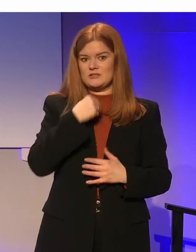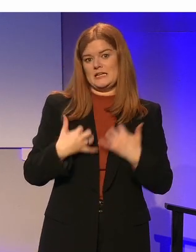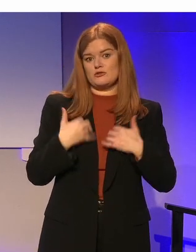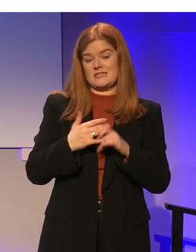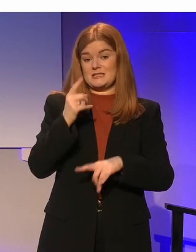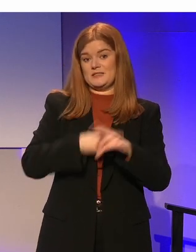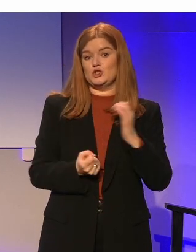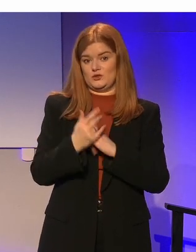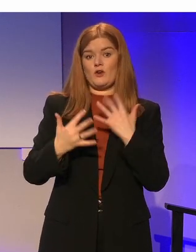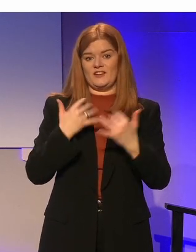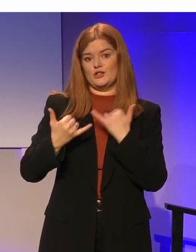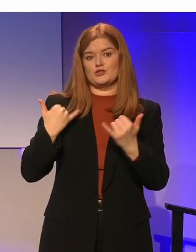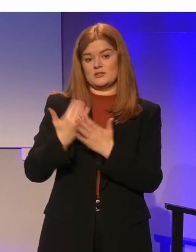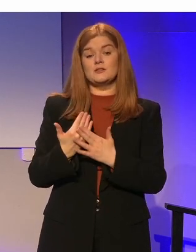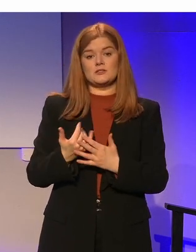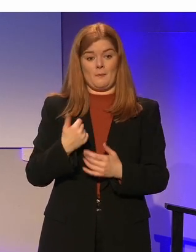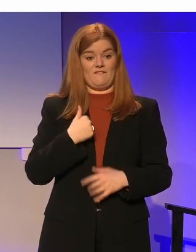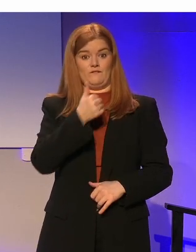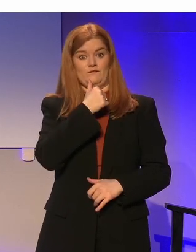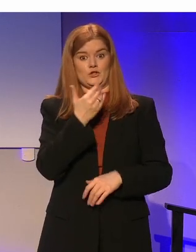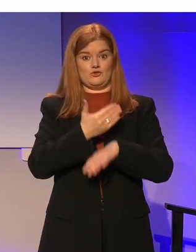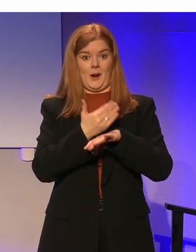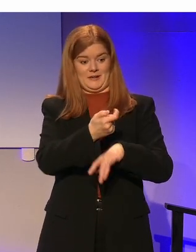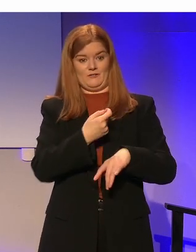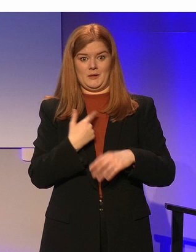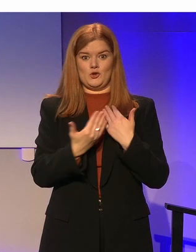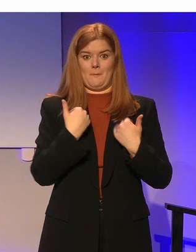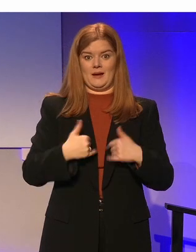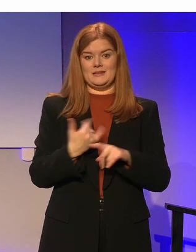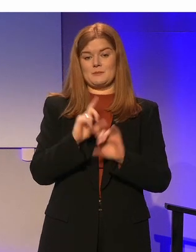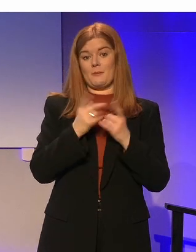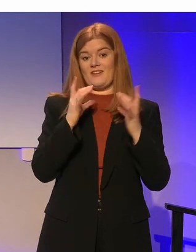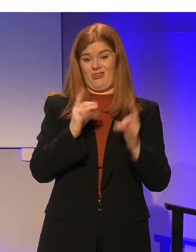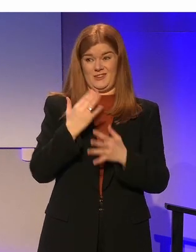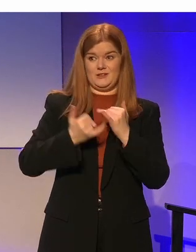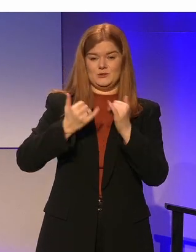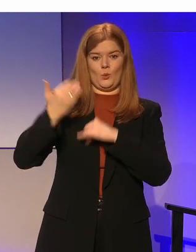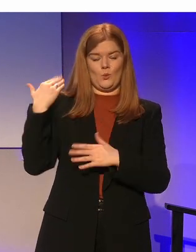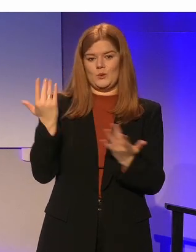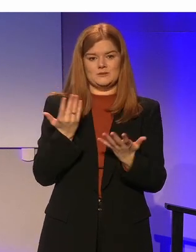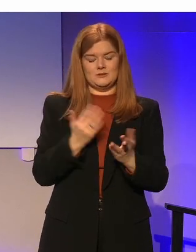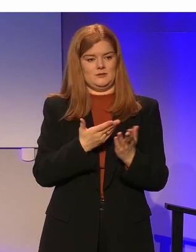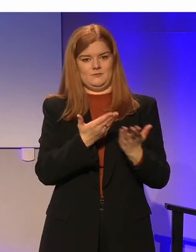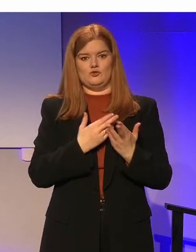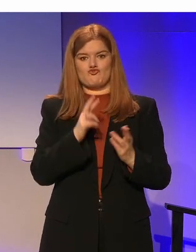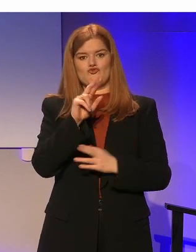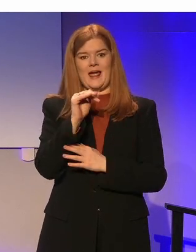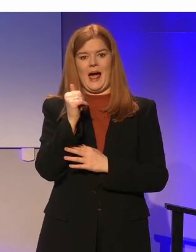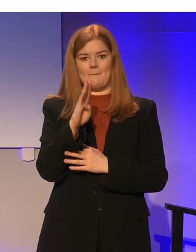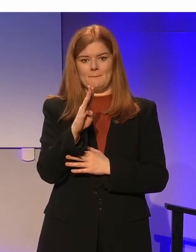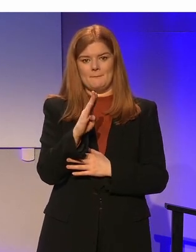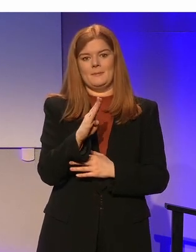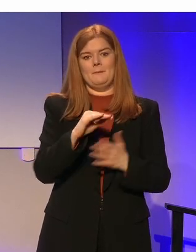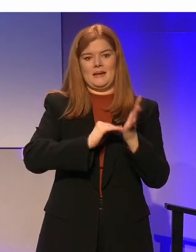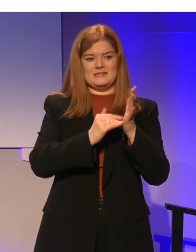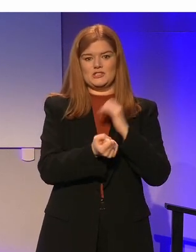disability issues for many years. Interestingly, my very first assignment as a young fellow in the Department of Health many years ago was to rehabilitation and income